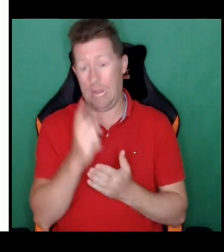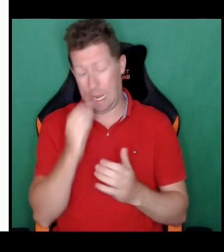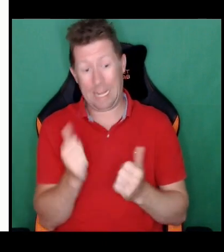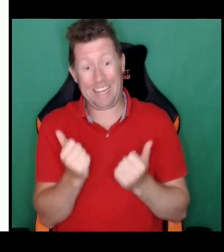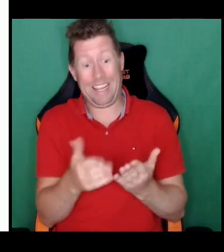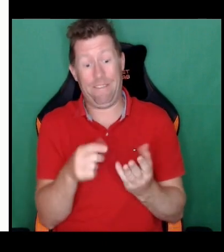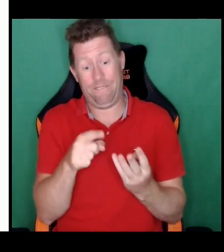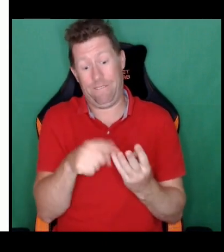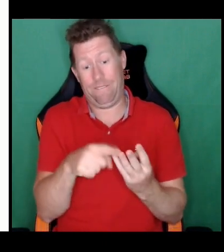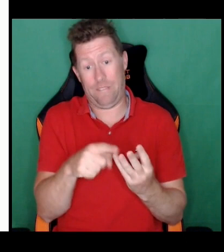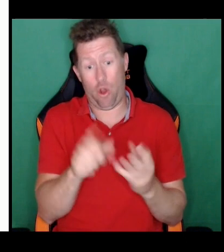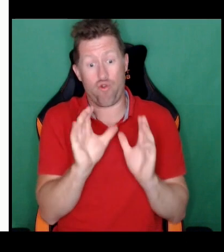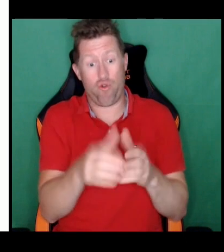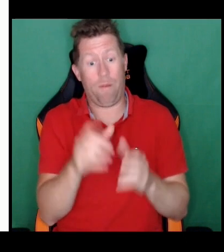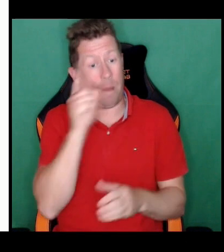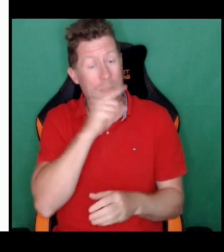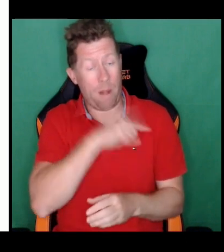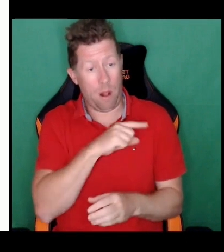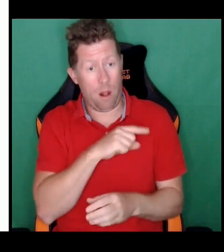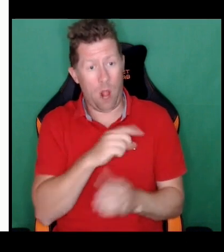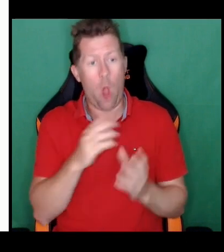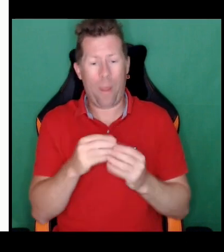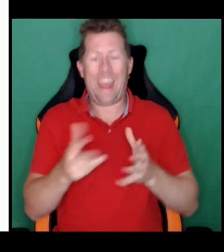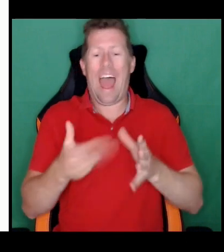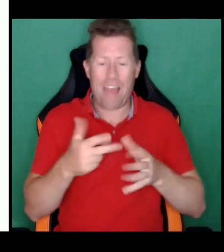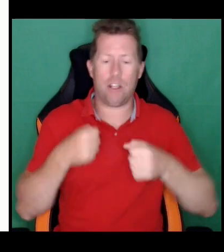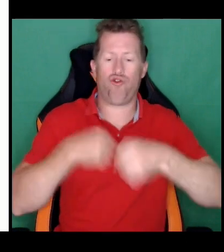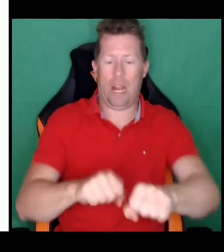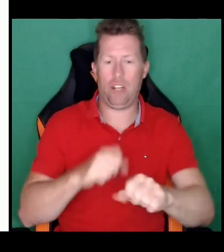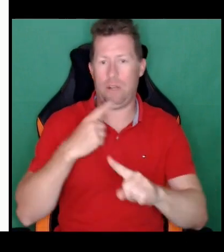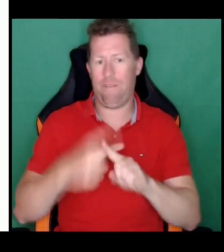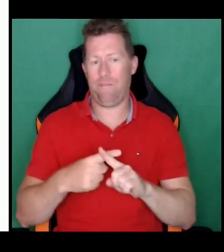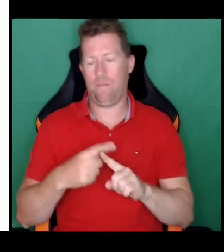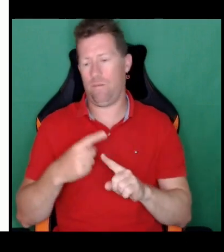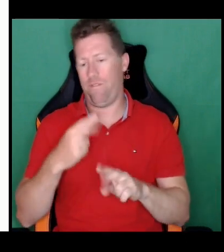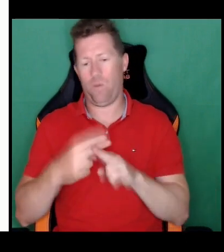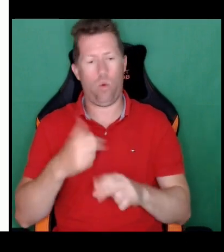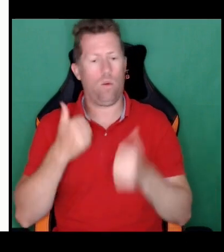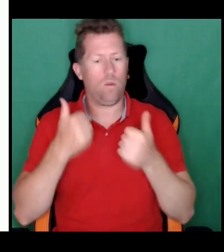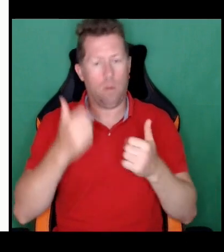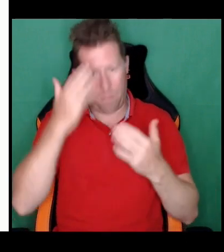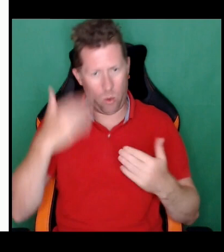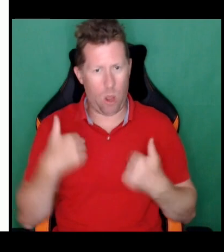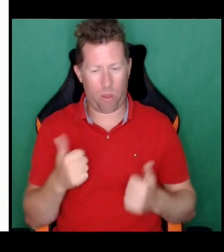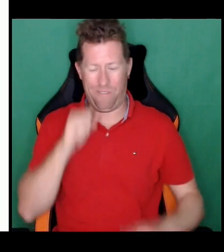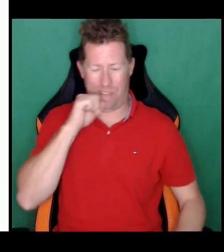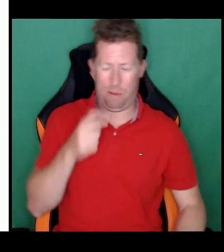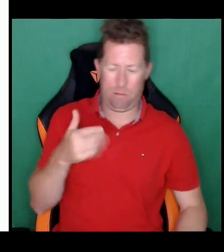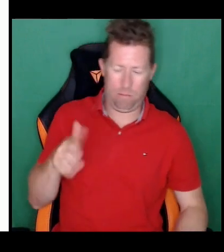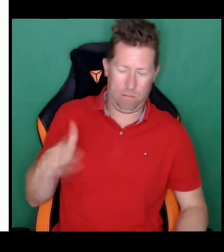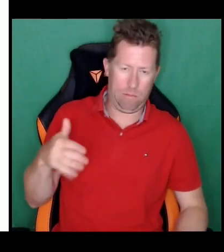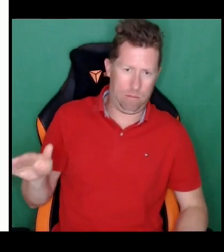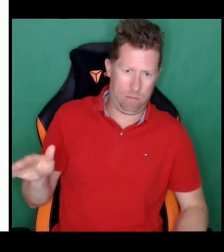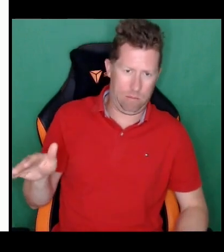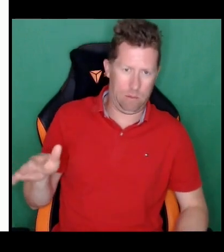of susceptibles with other ways to build strong positive mental health other than vaping, to